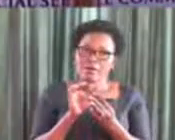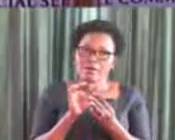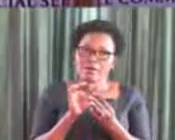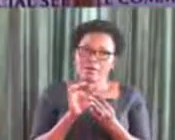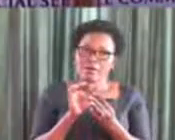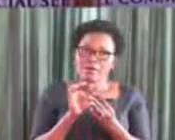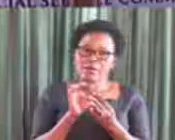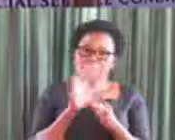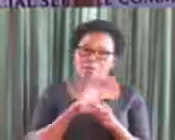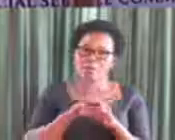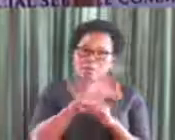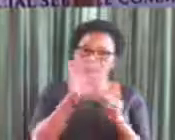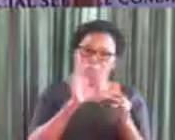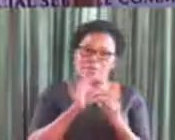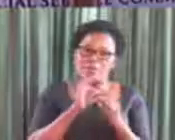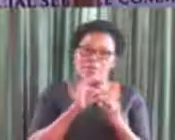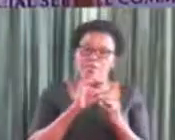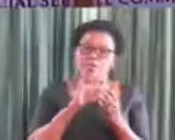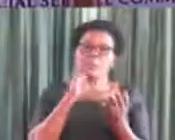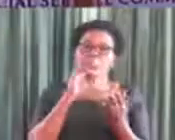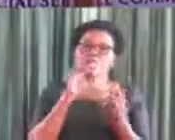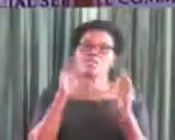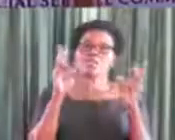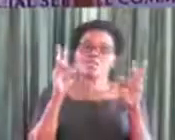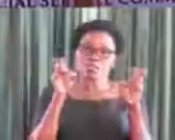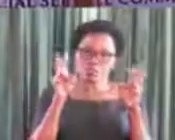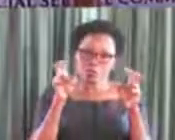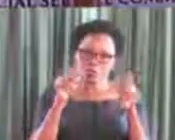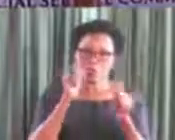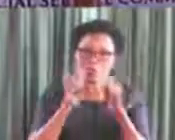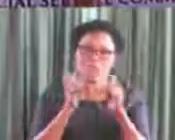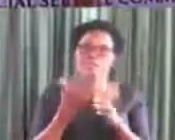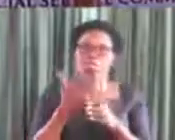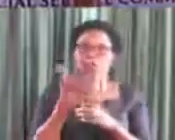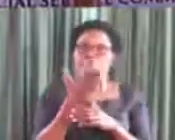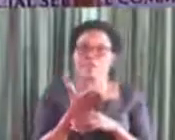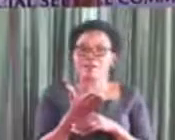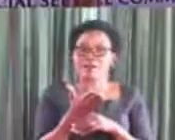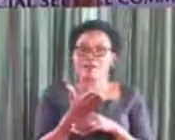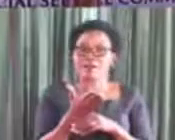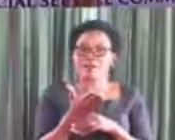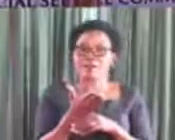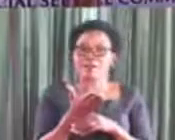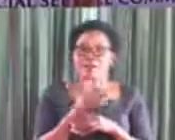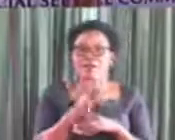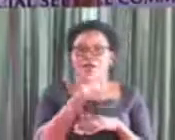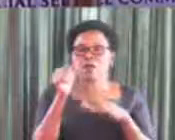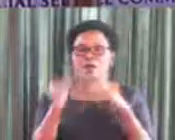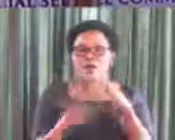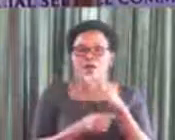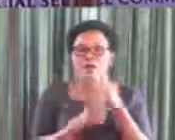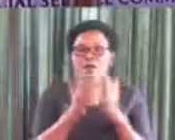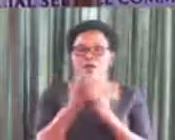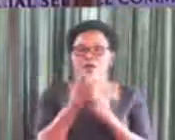matters which are specifically outlined under Article